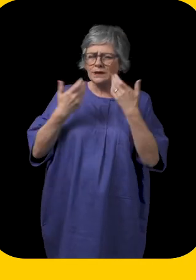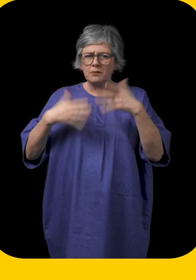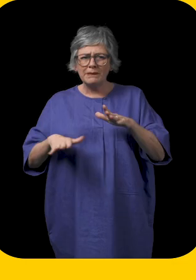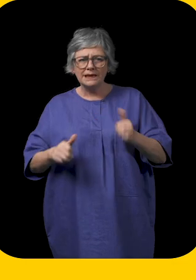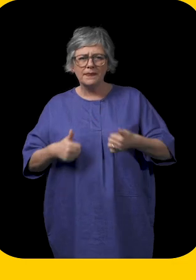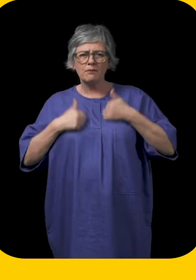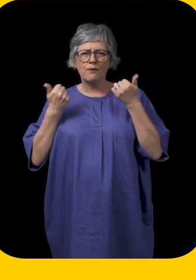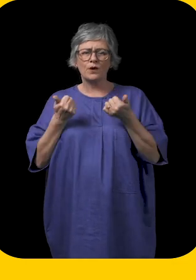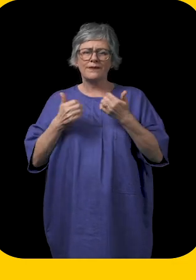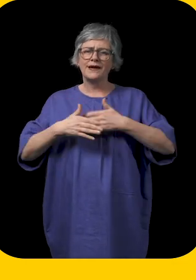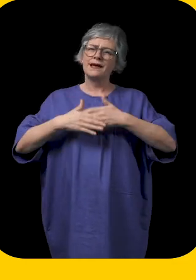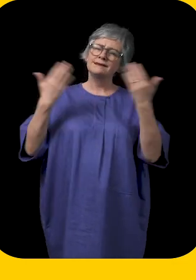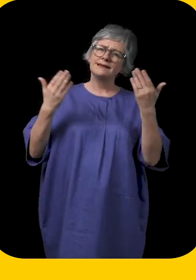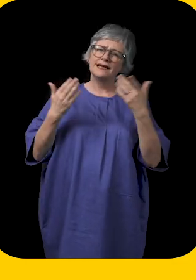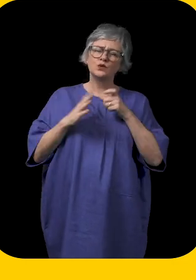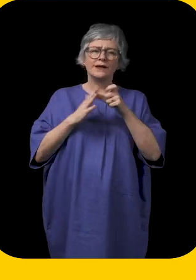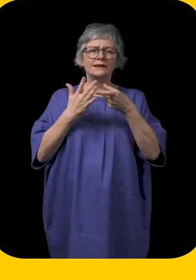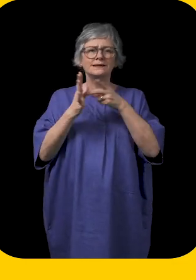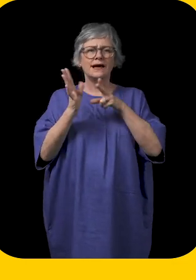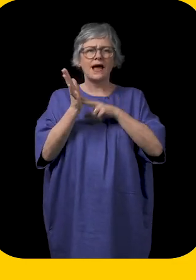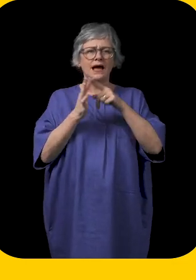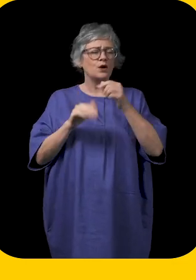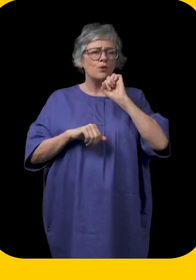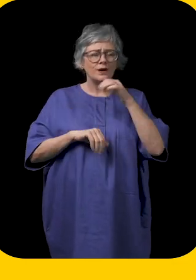morning. On days when Diane was not